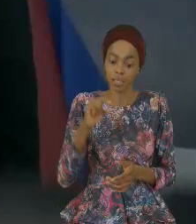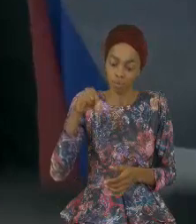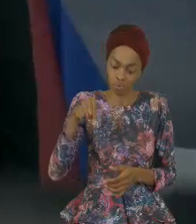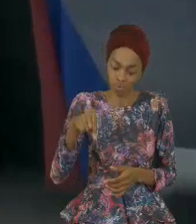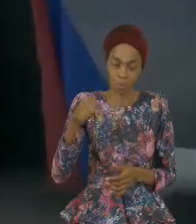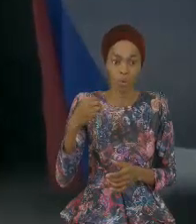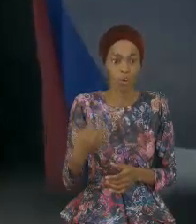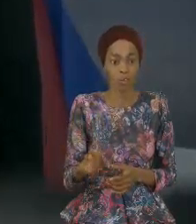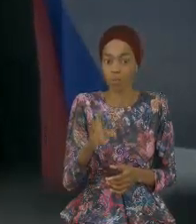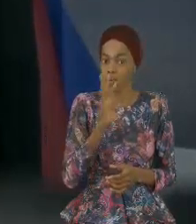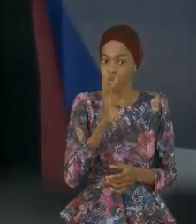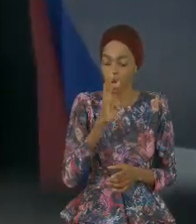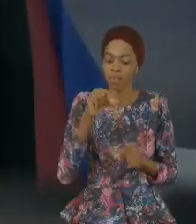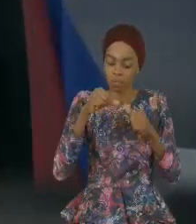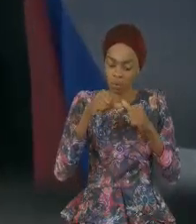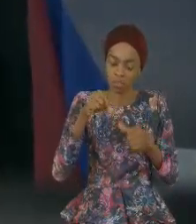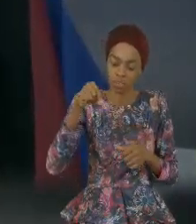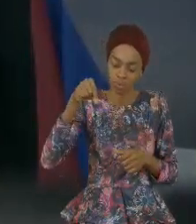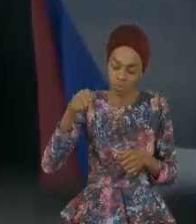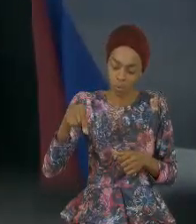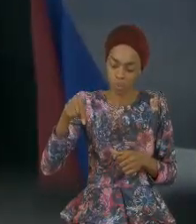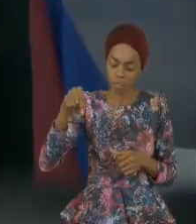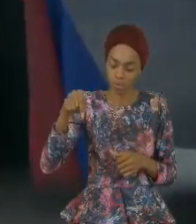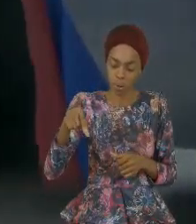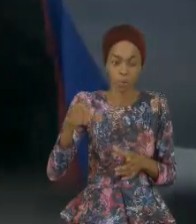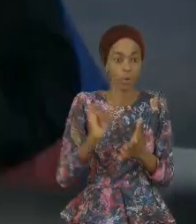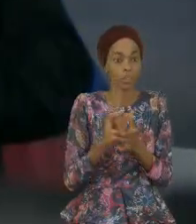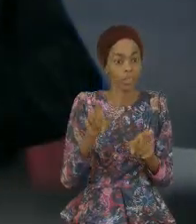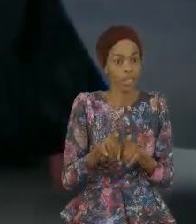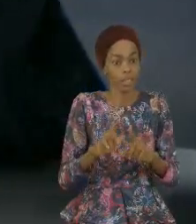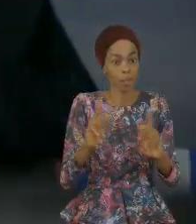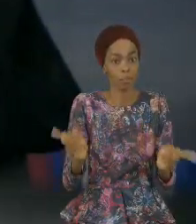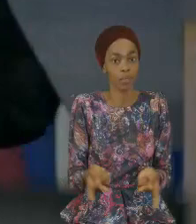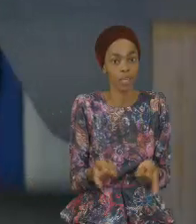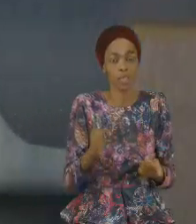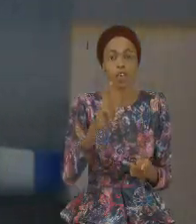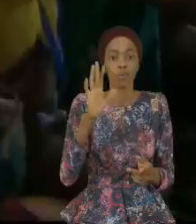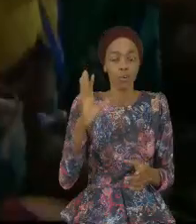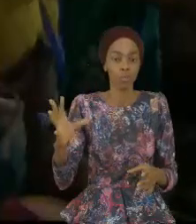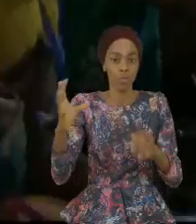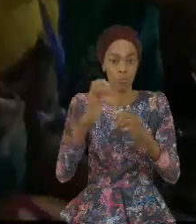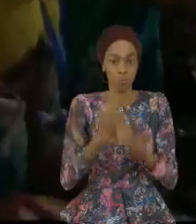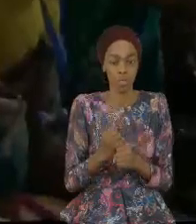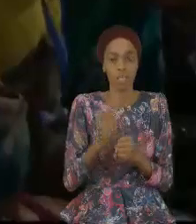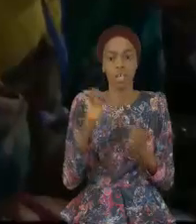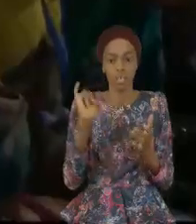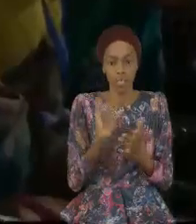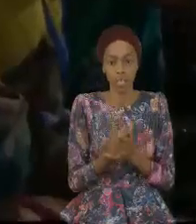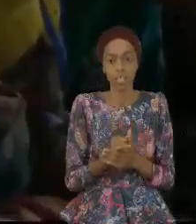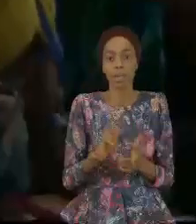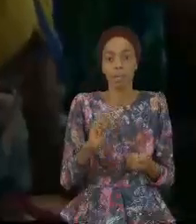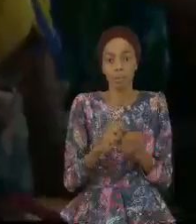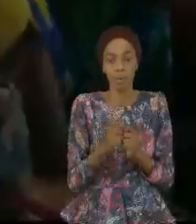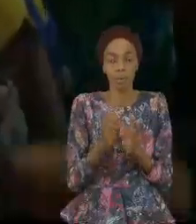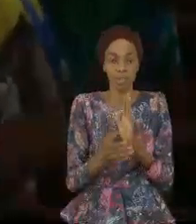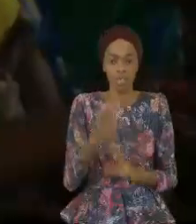on dropping on that same spot. You will win the day. We're looking at number